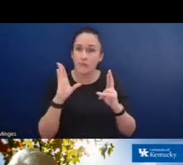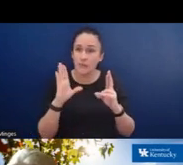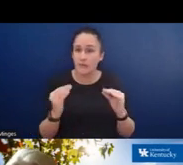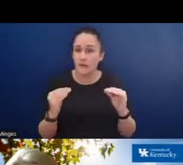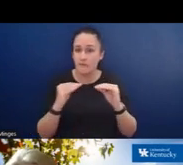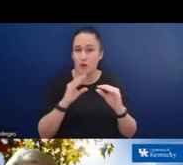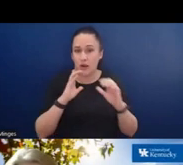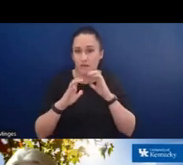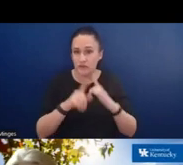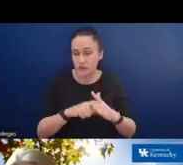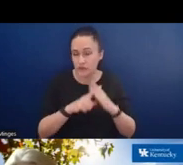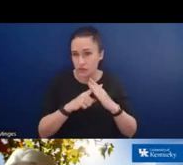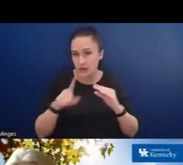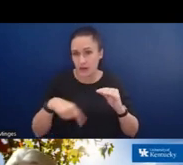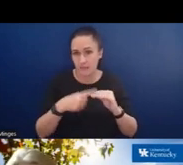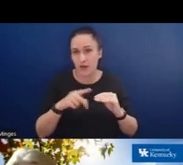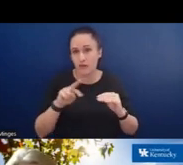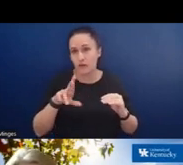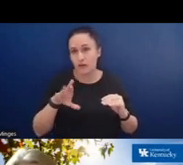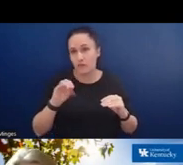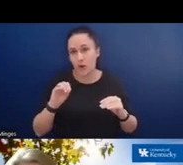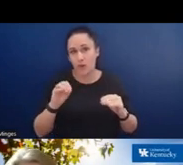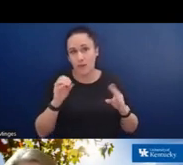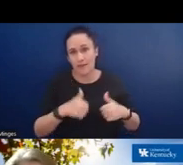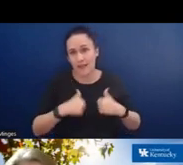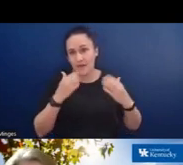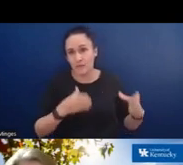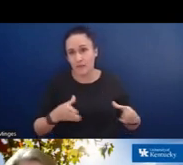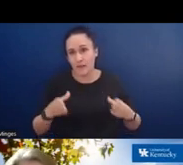conversation starters about reproductive life planning. And so if you're